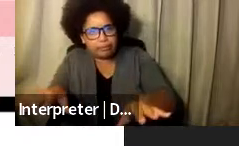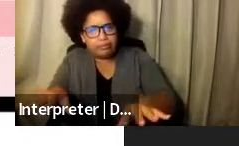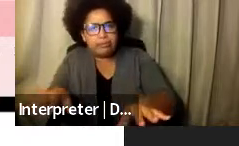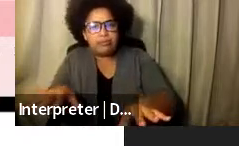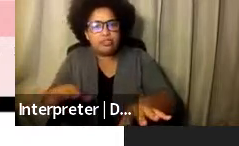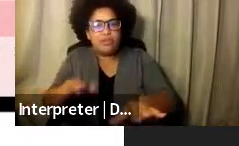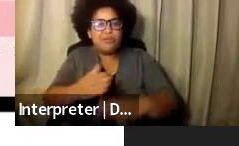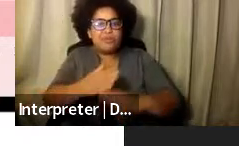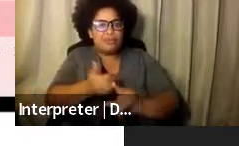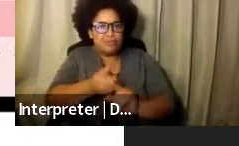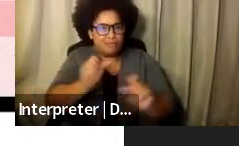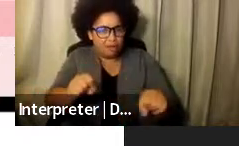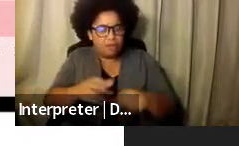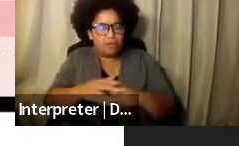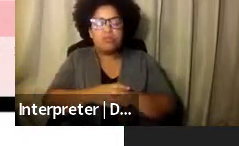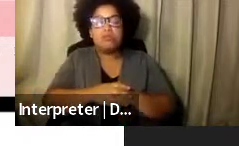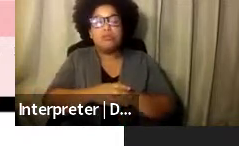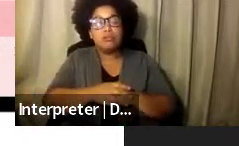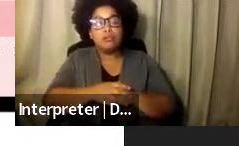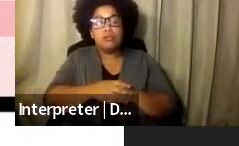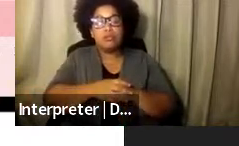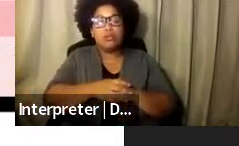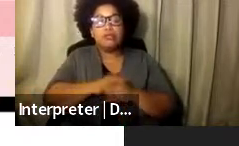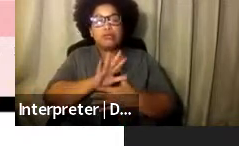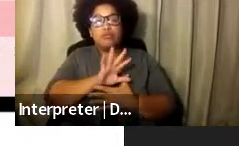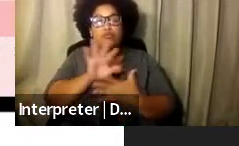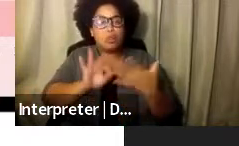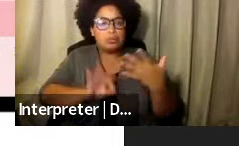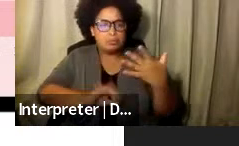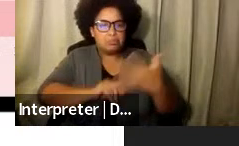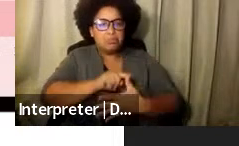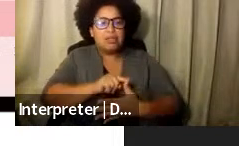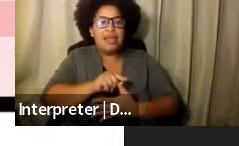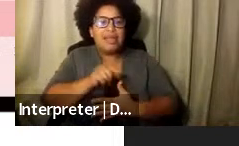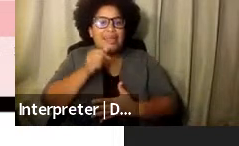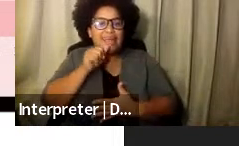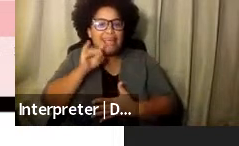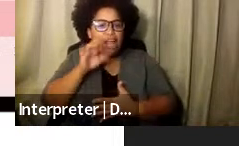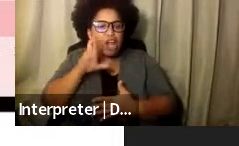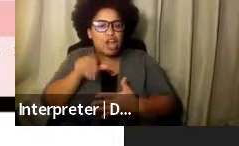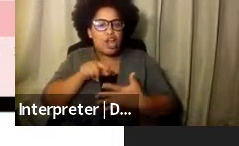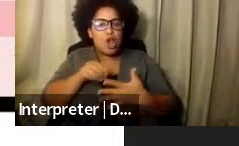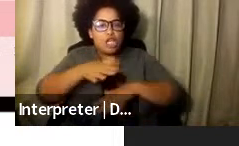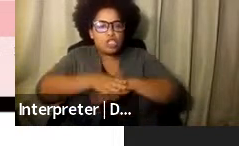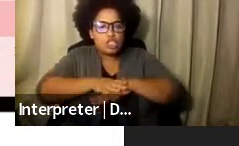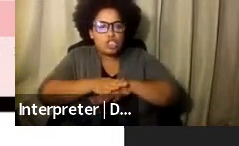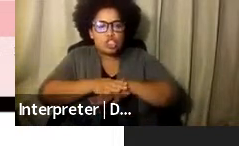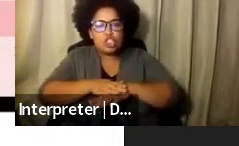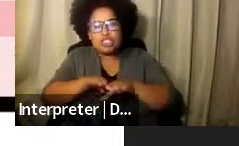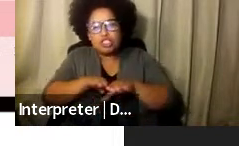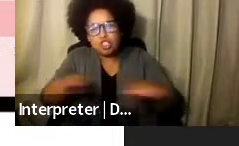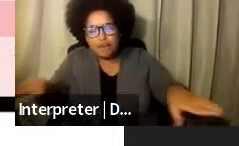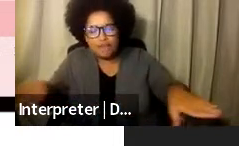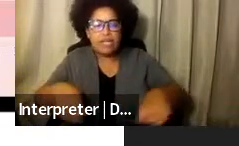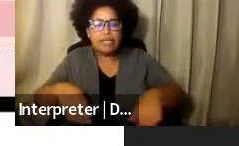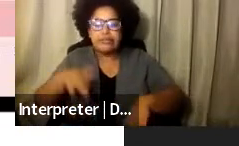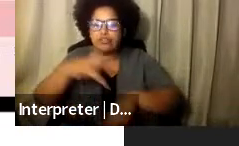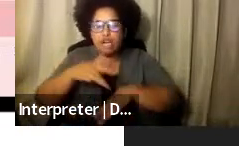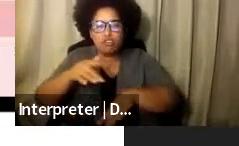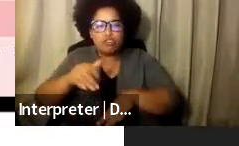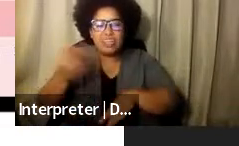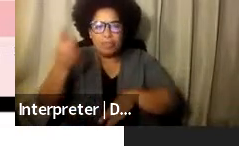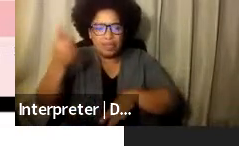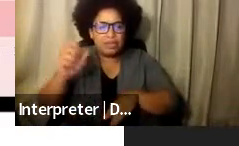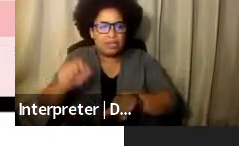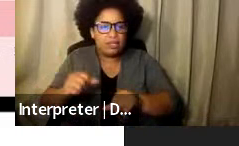them to protect themselves from it. The choices included airborne, on surface, on people's hand, in large crowds, and